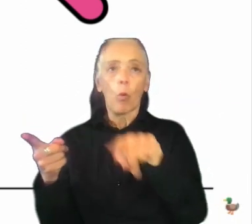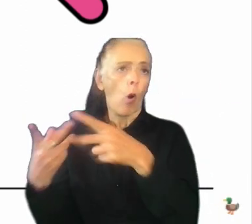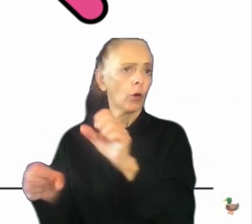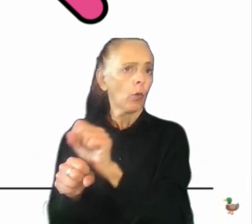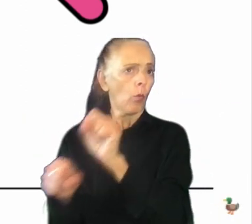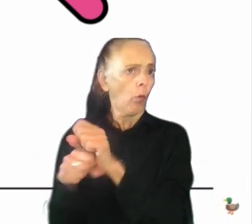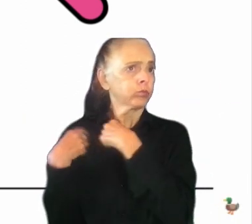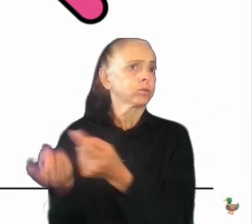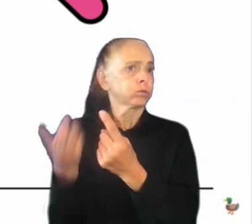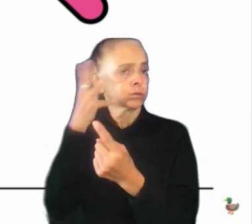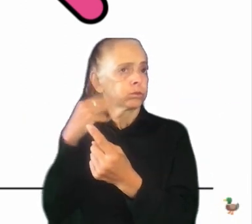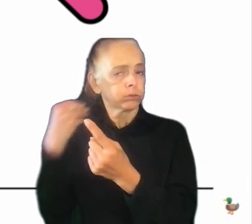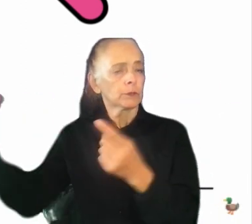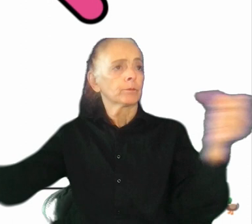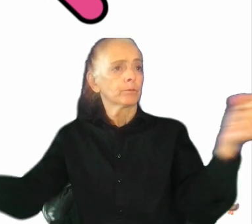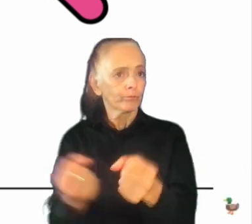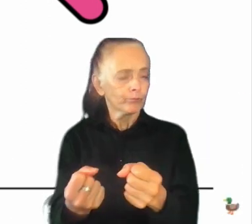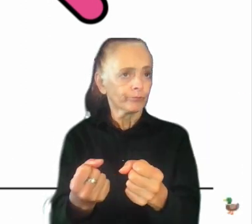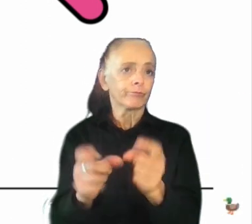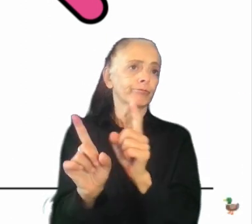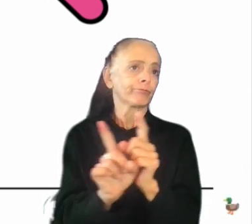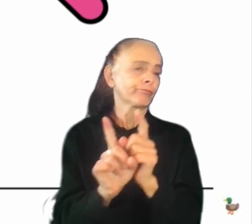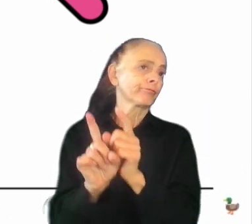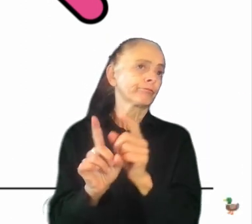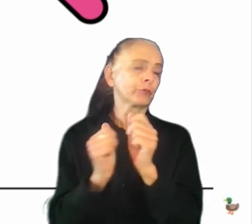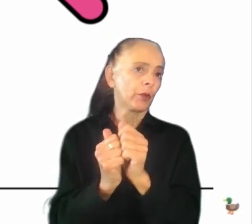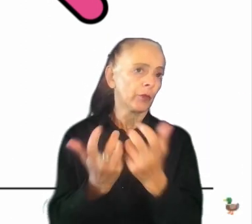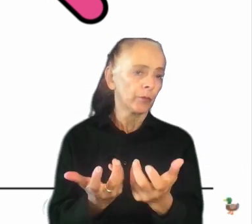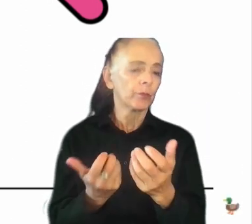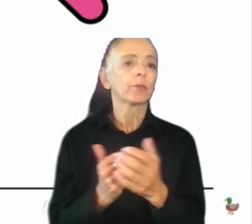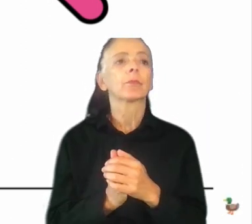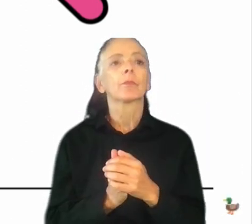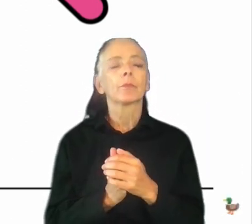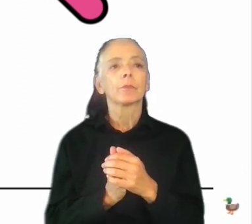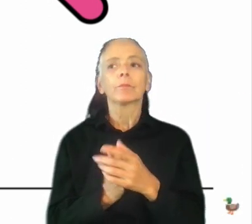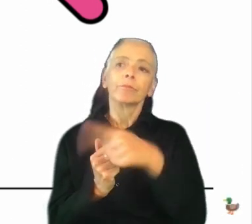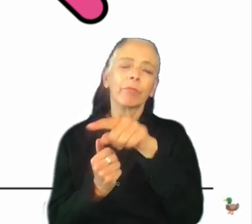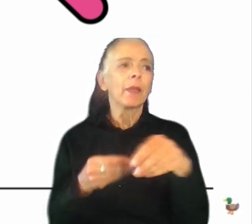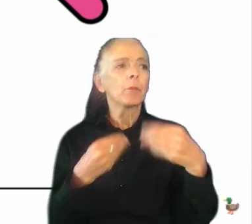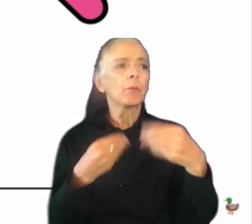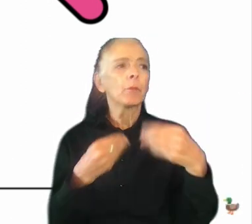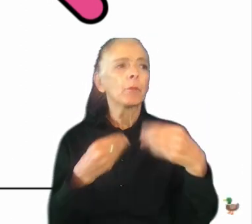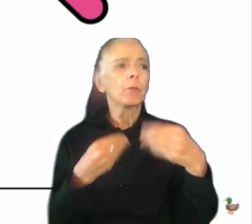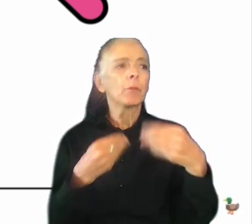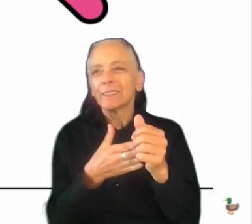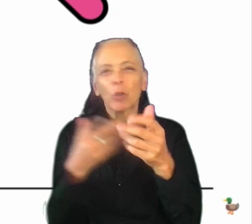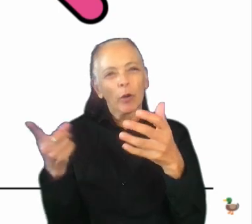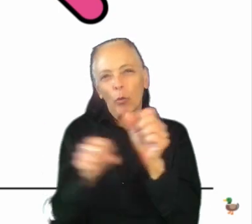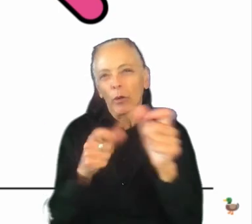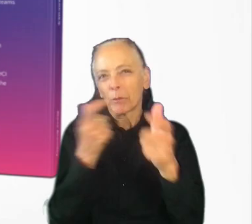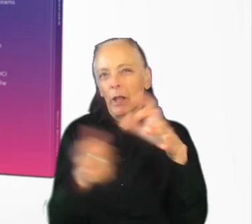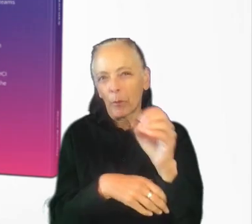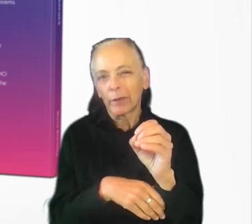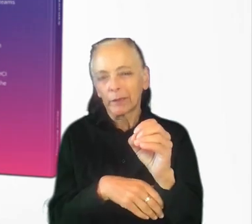had worked at big companies or were working at big companies and could provide guidance and help people join the